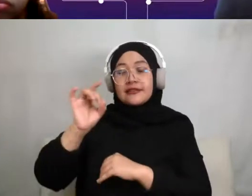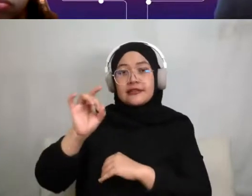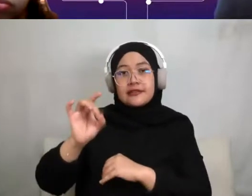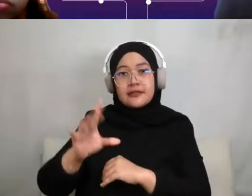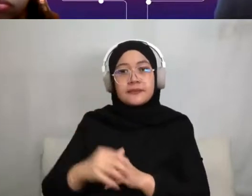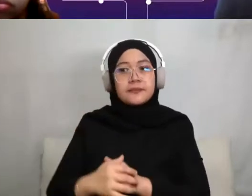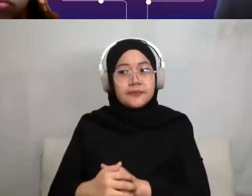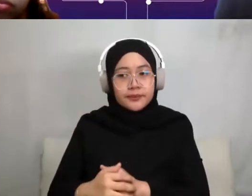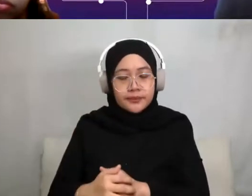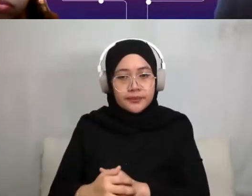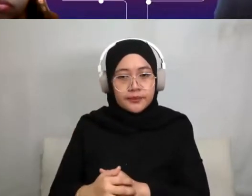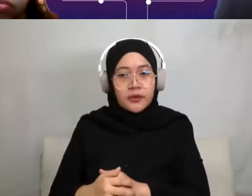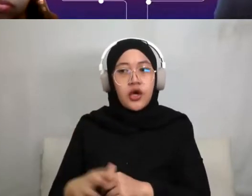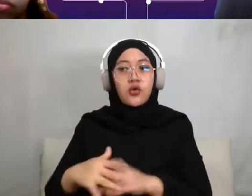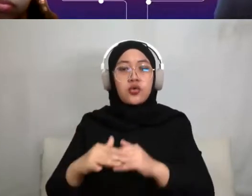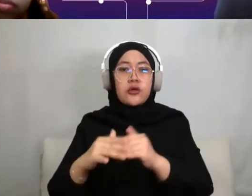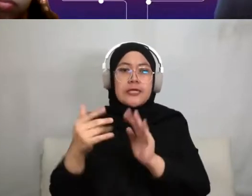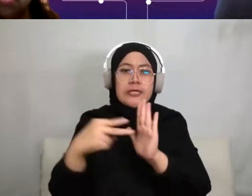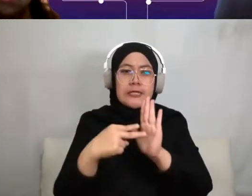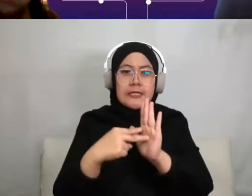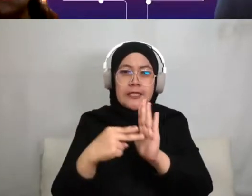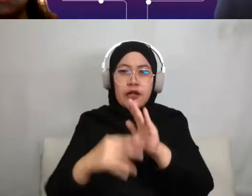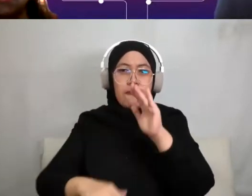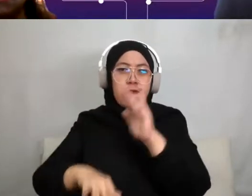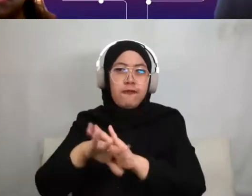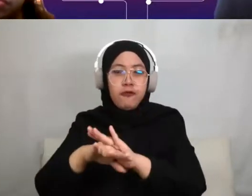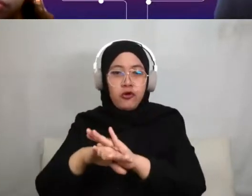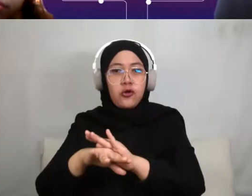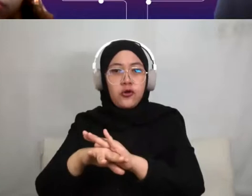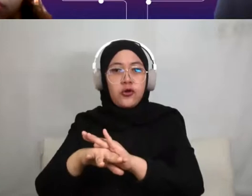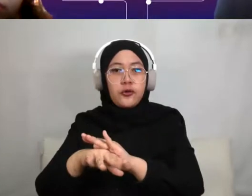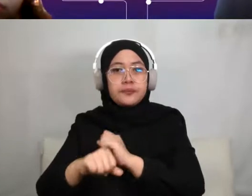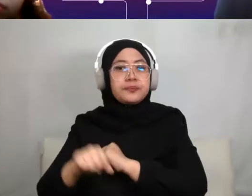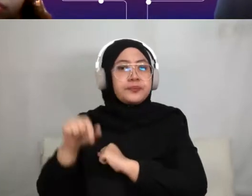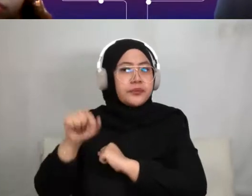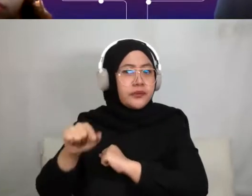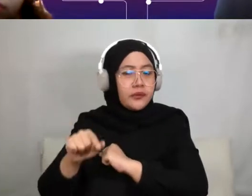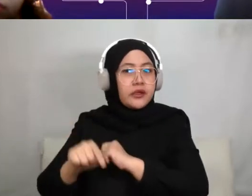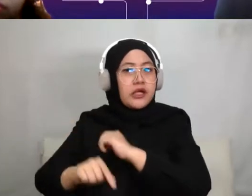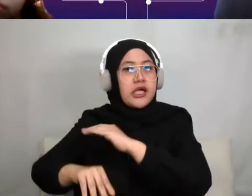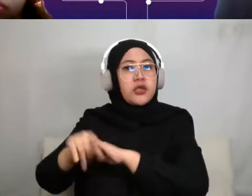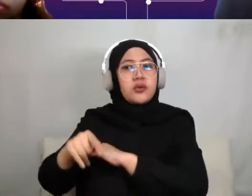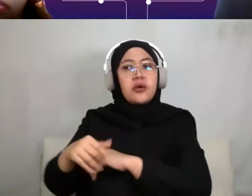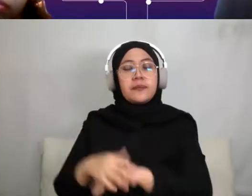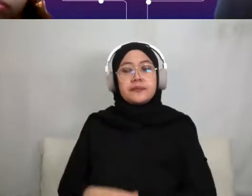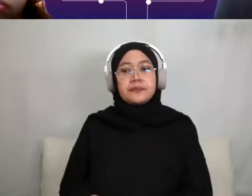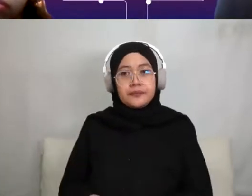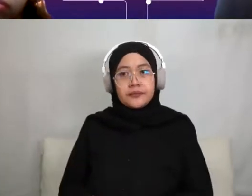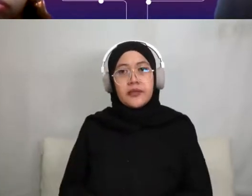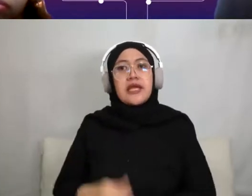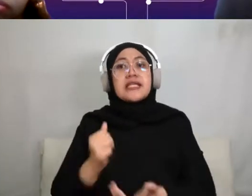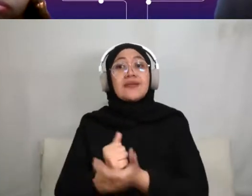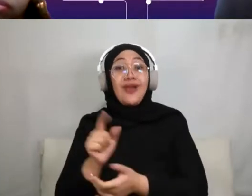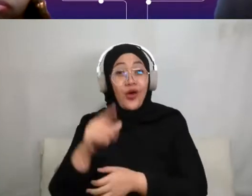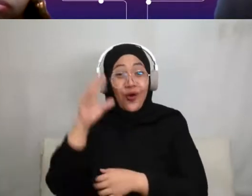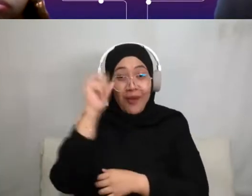time are lesser compared to daytime charging. And also, we believe that the availability